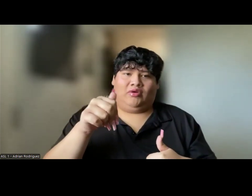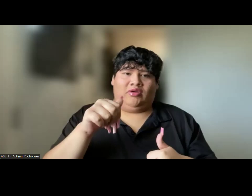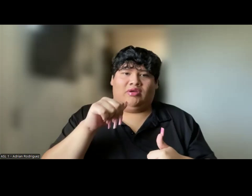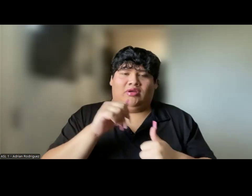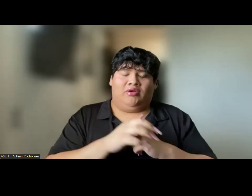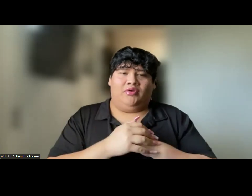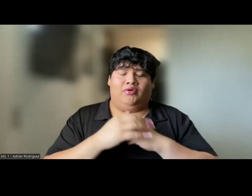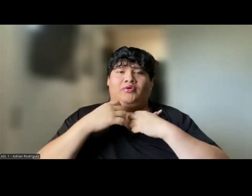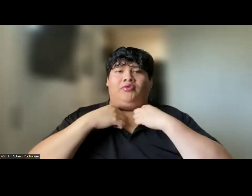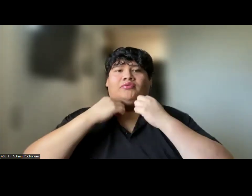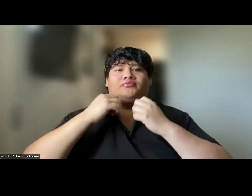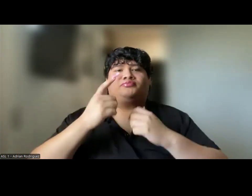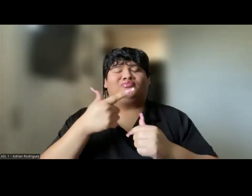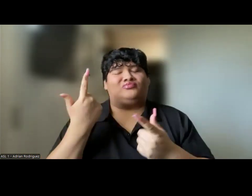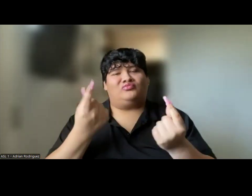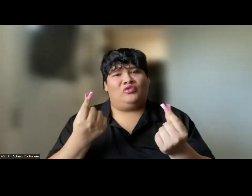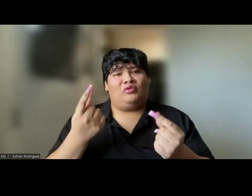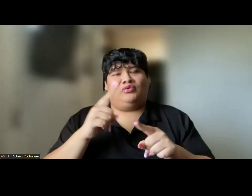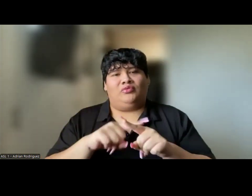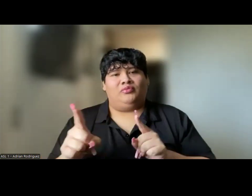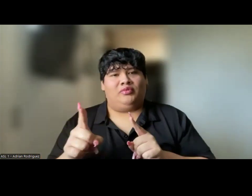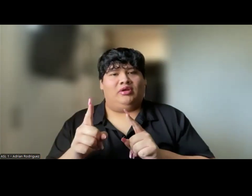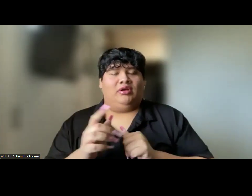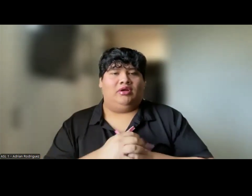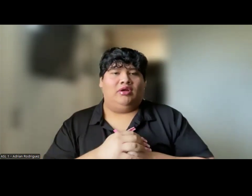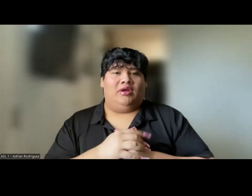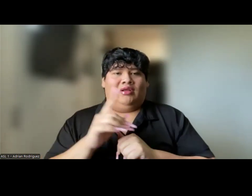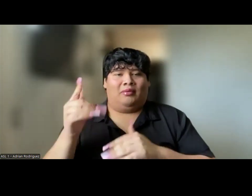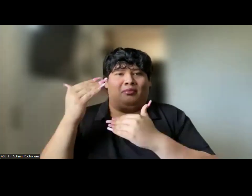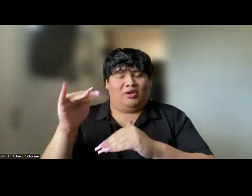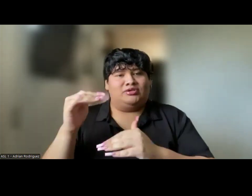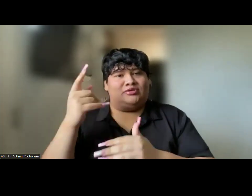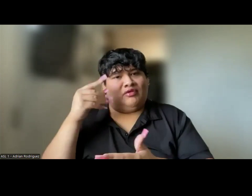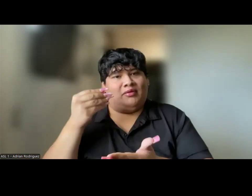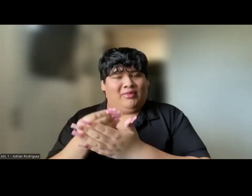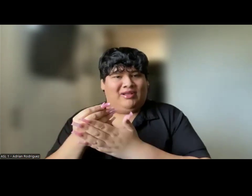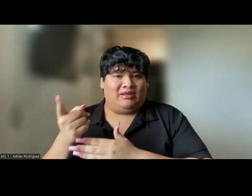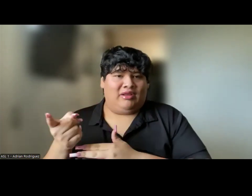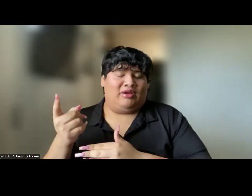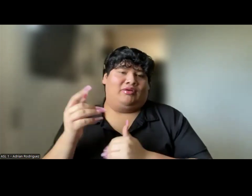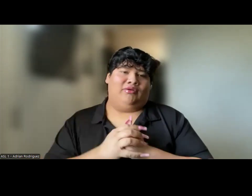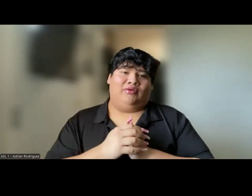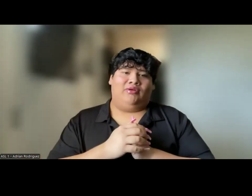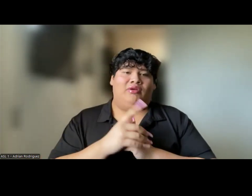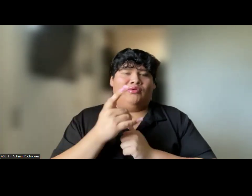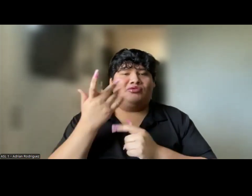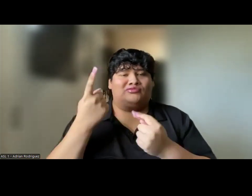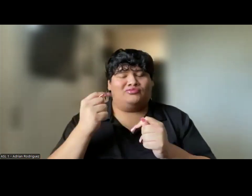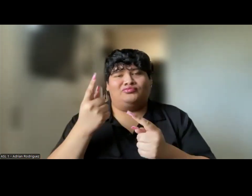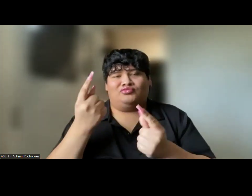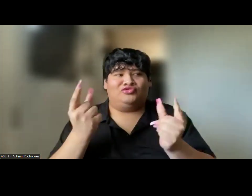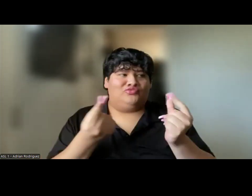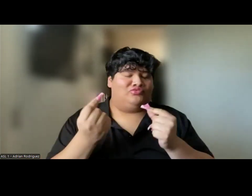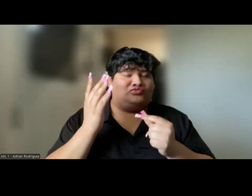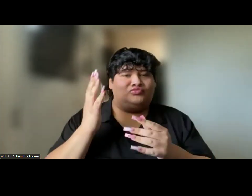take than we do on what the budget picture is. And so that I think those are all, continuing kind of